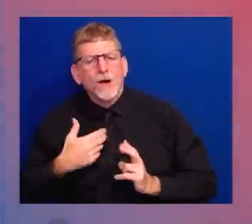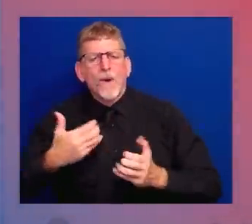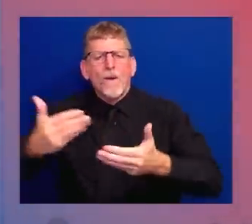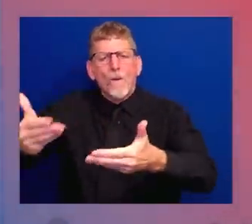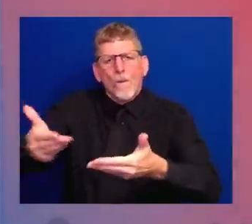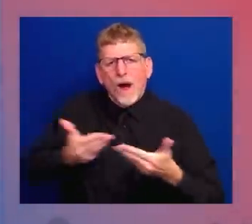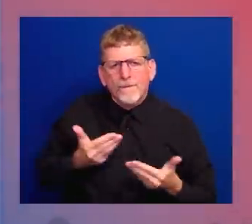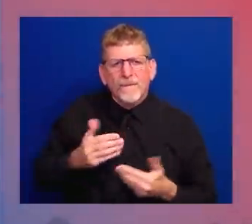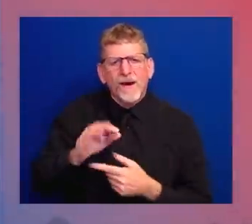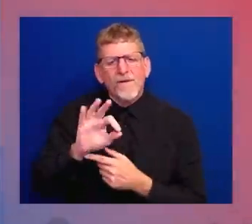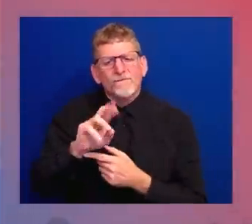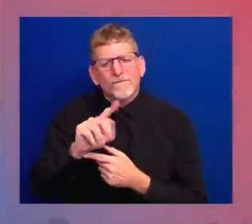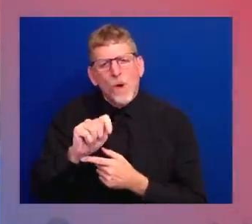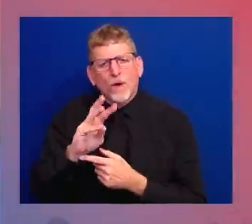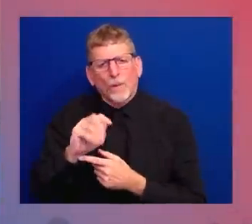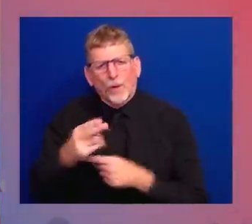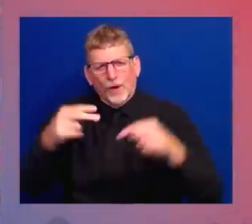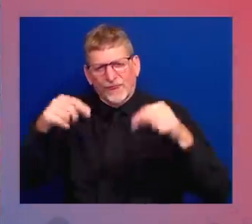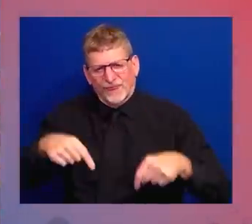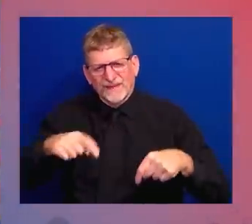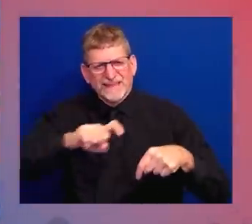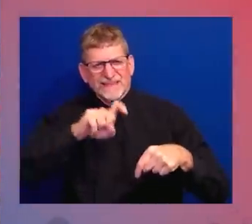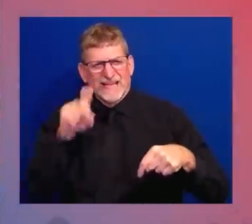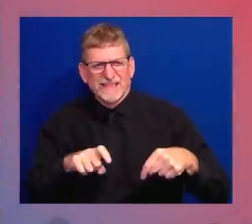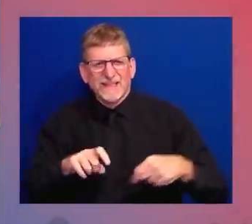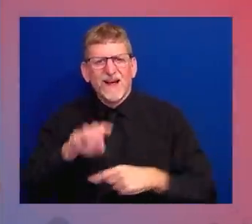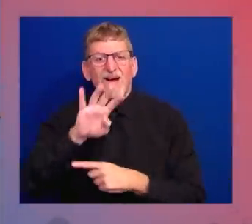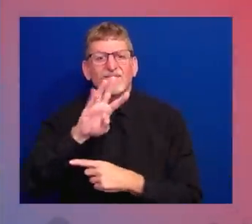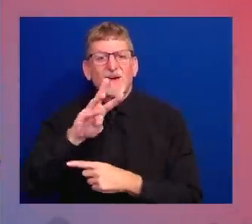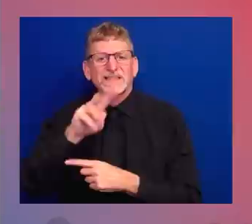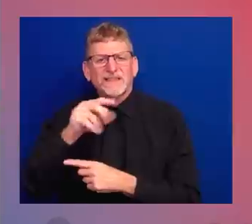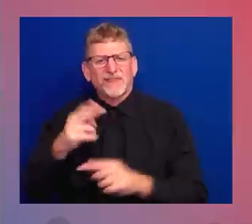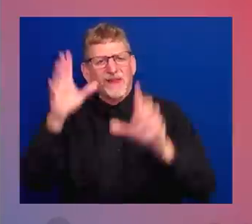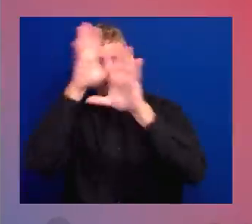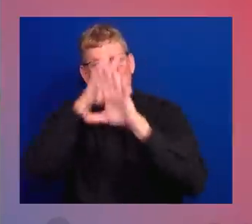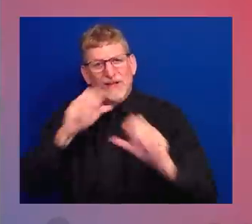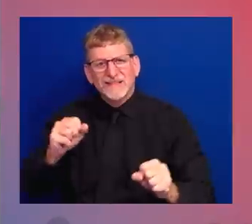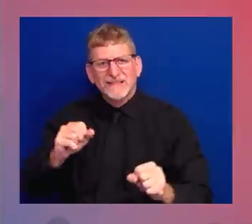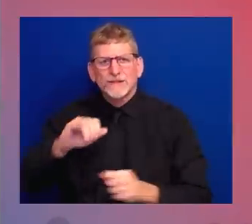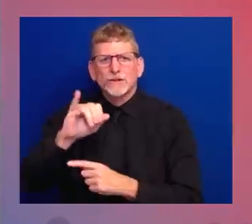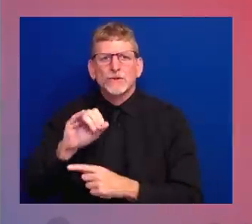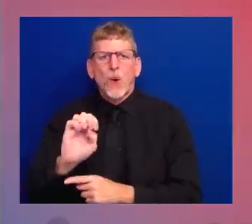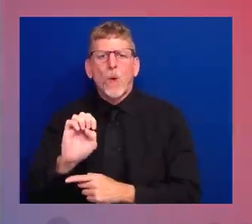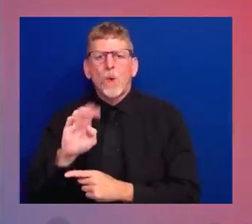46th President of the United States, Joe Biden.